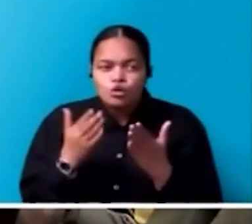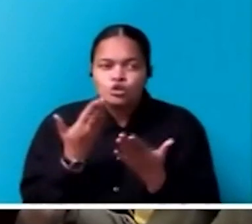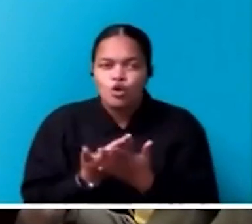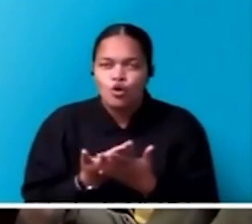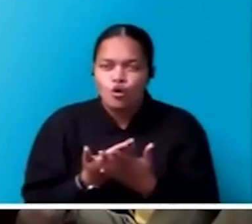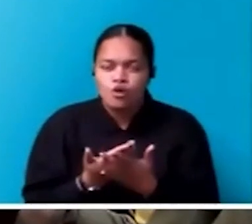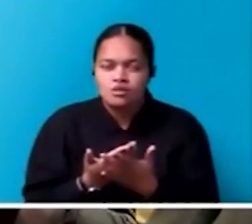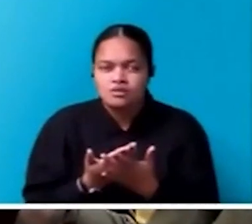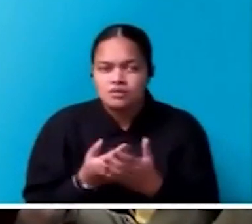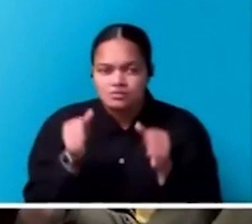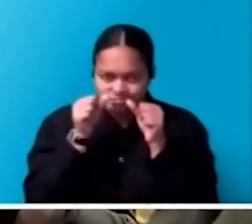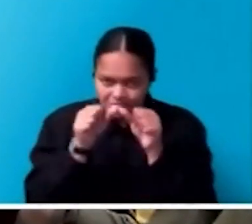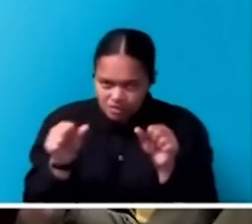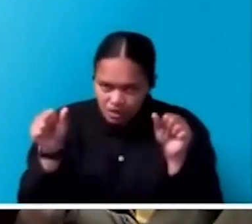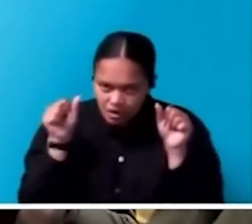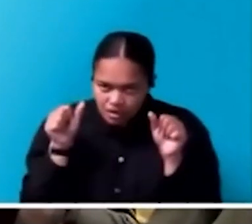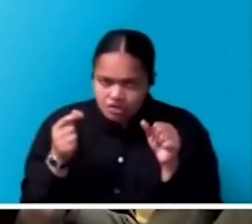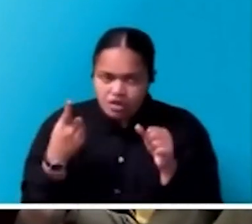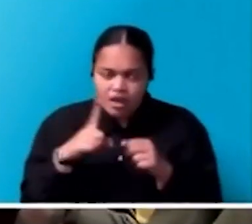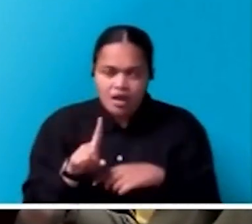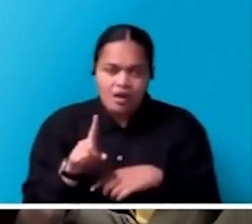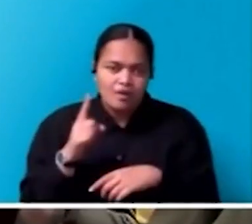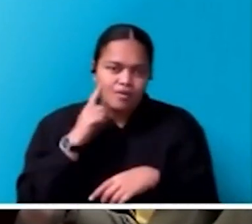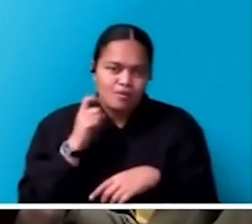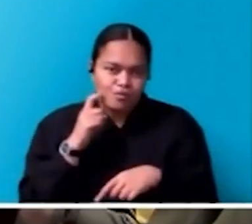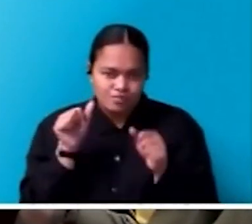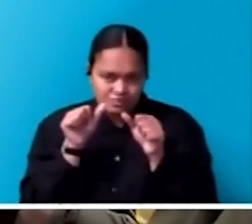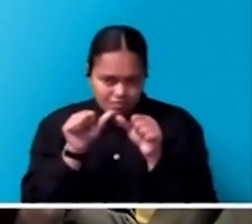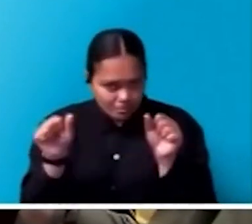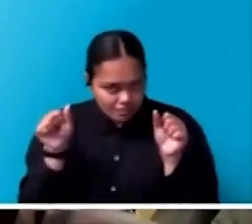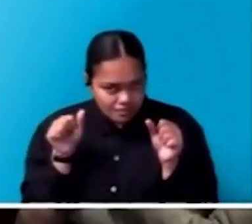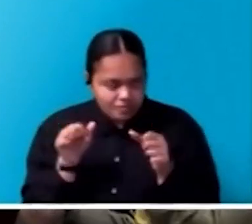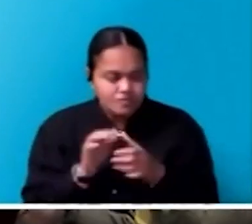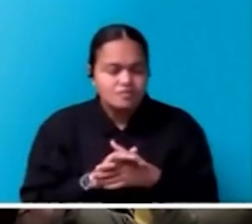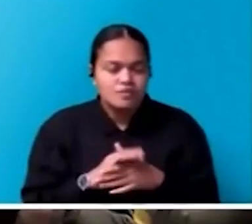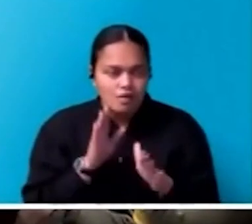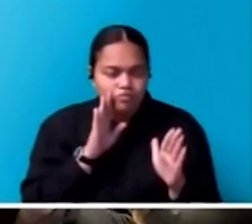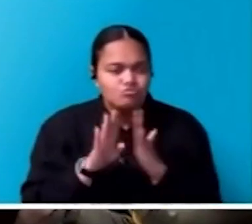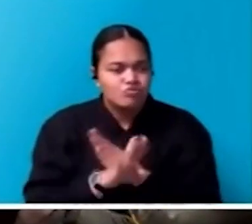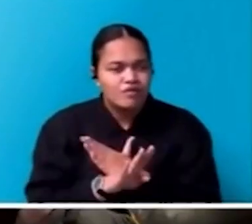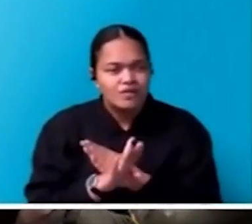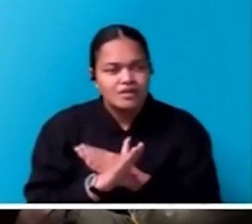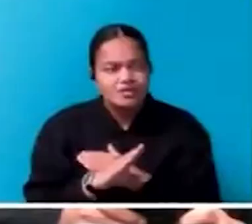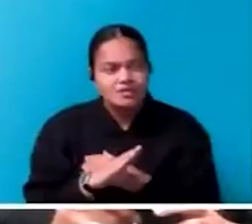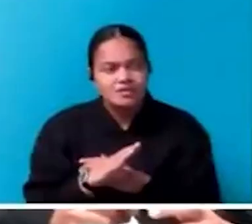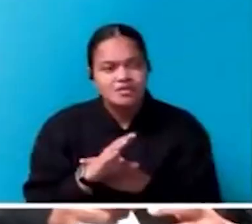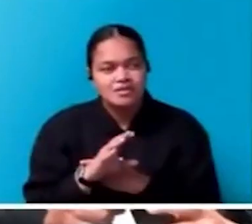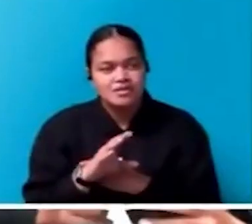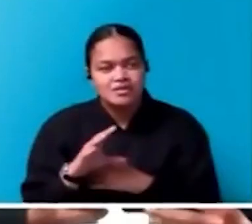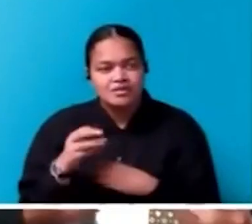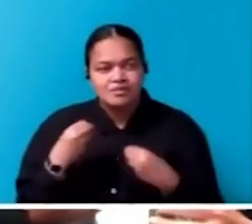agriculture and aquaculture in terms of private sector engagement. And